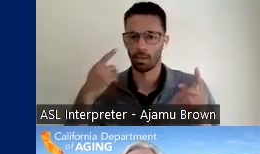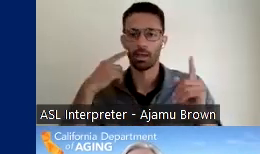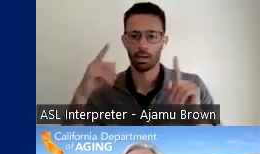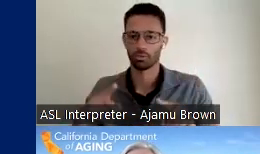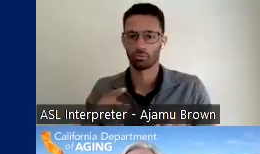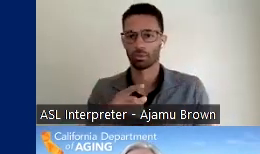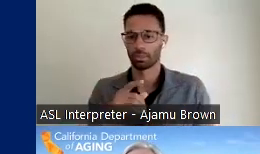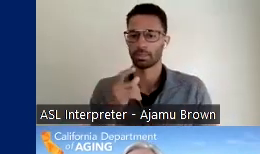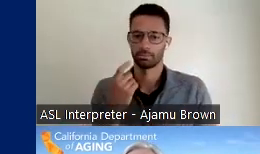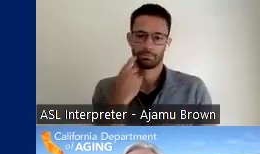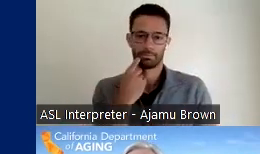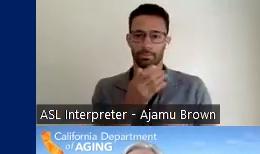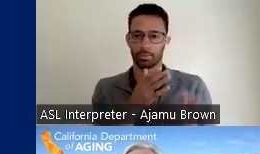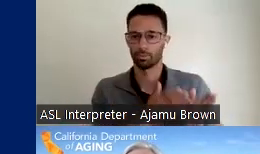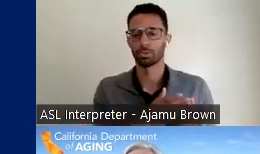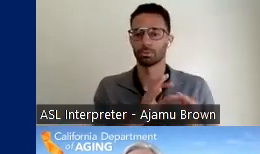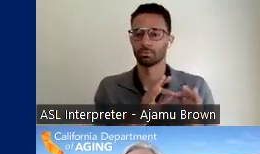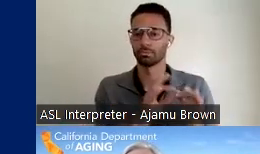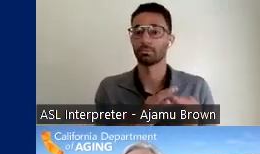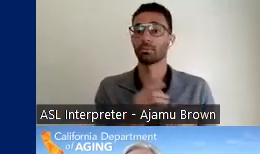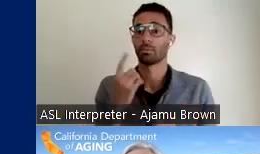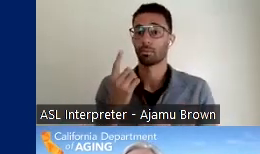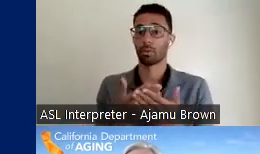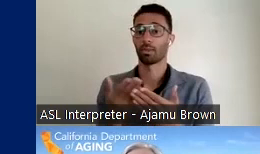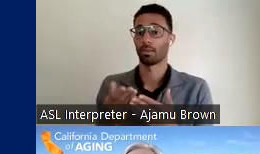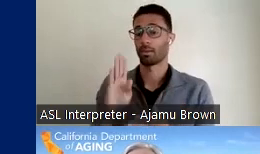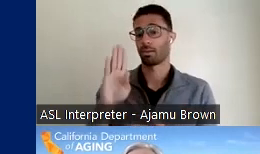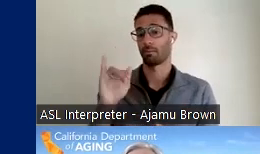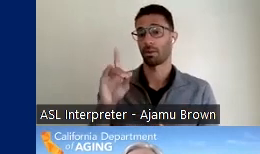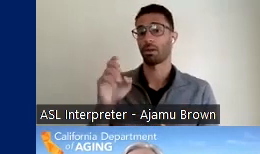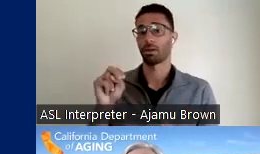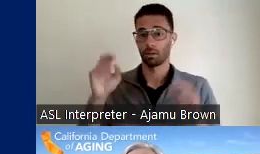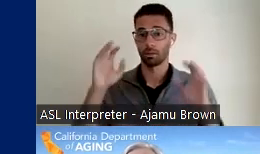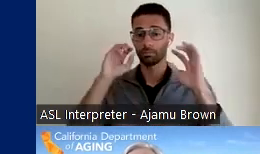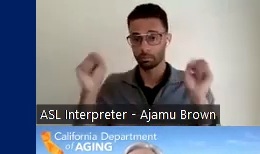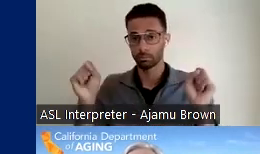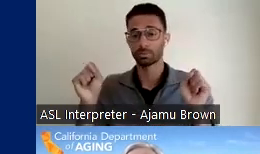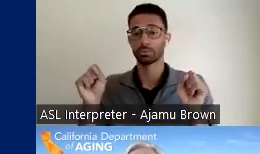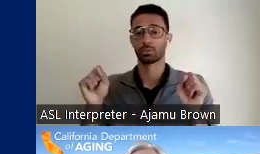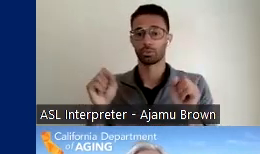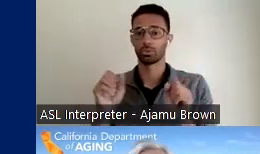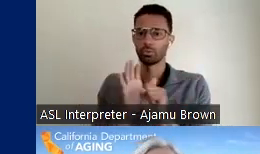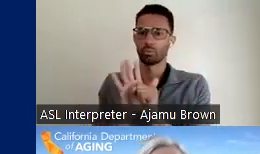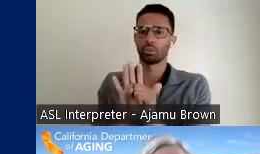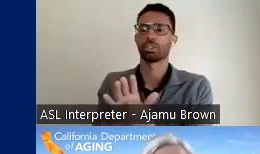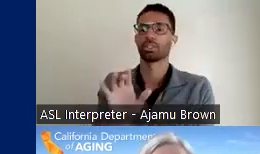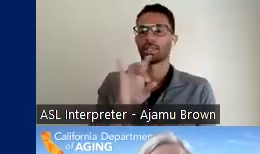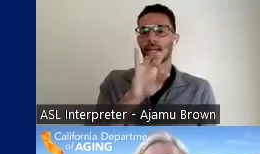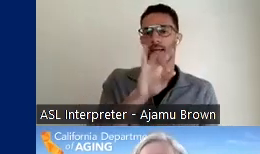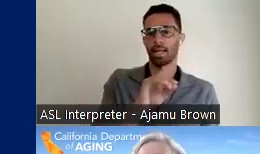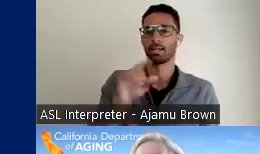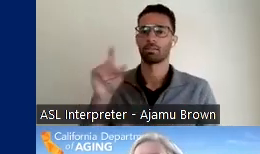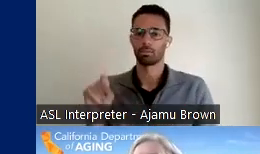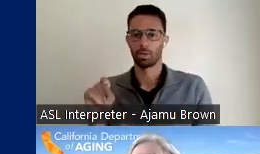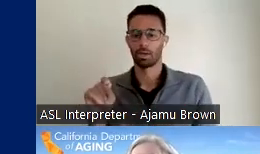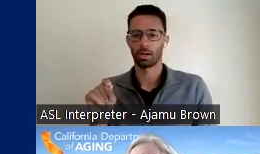them. One of the things that President Biden has pushed forth is an 80-20 perspective for home and community-based